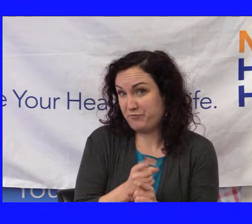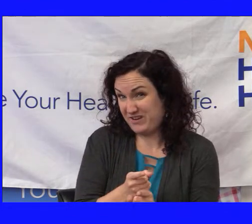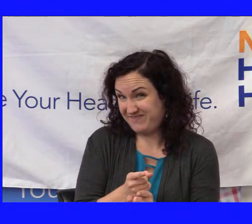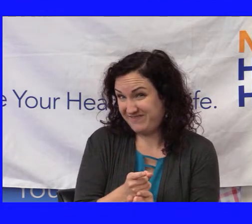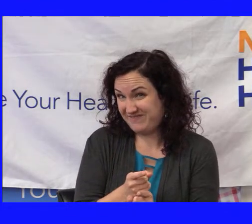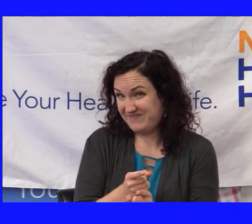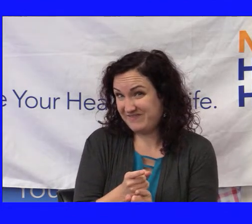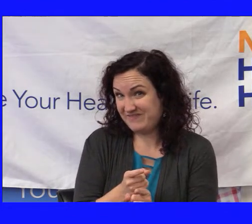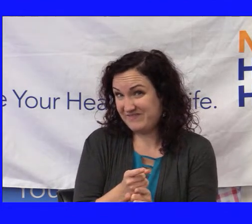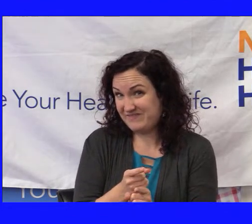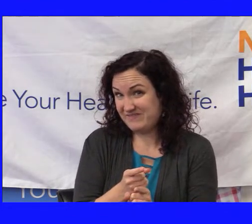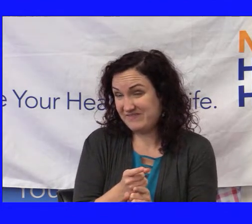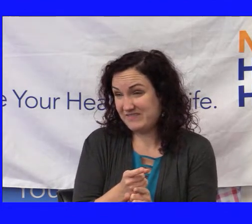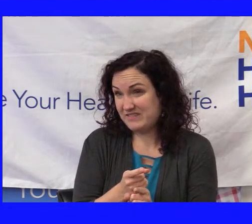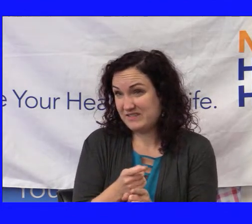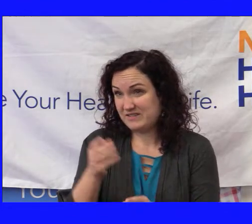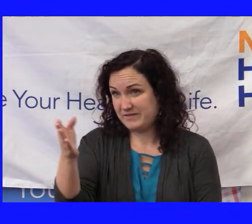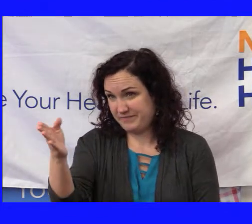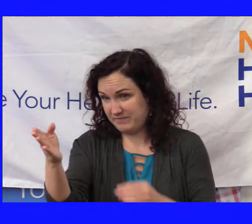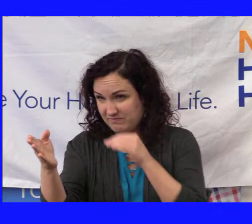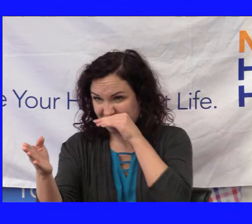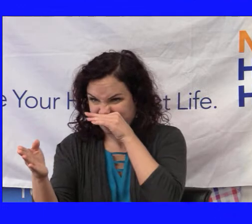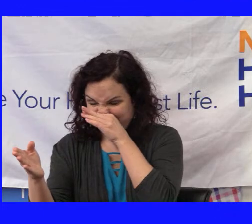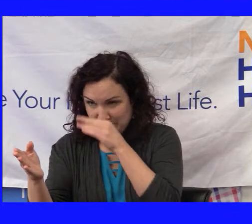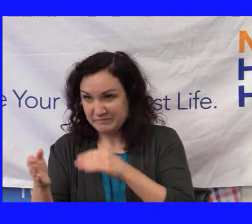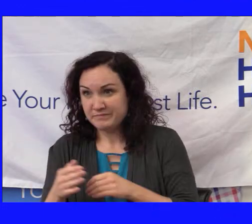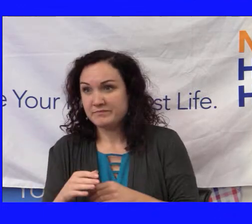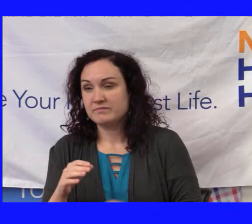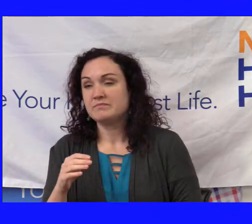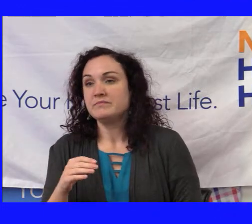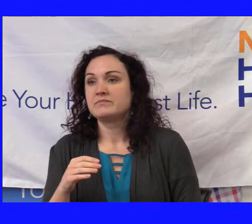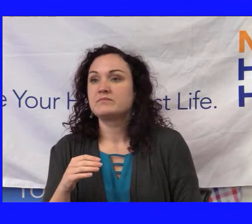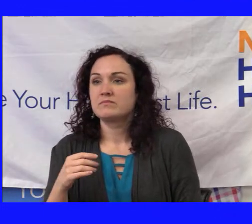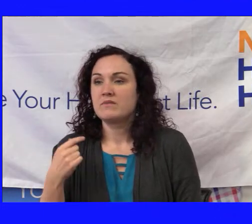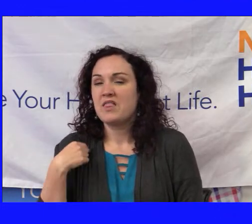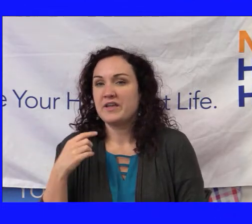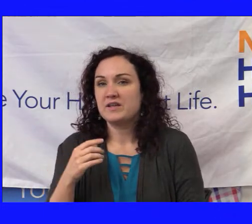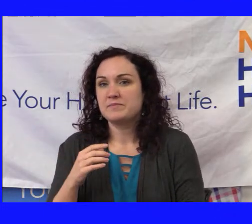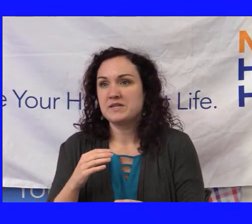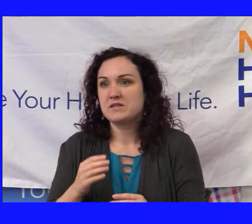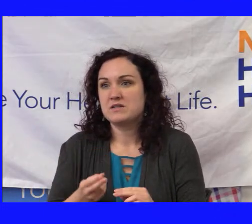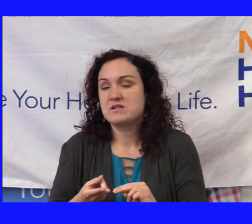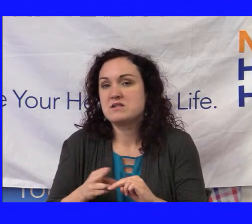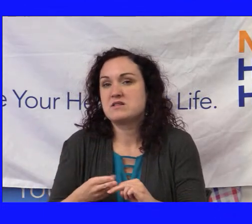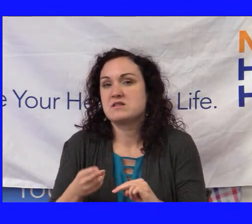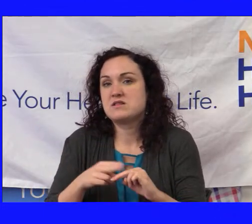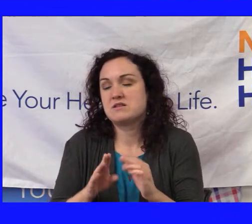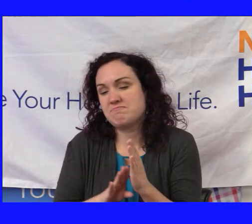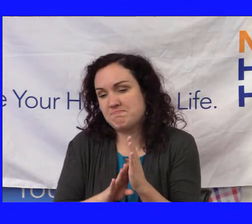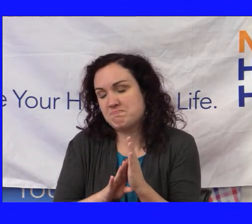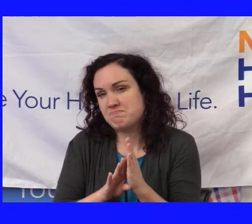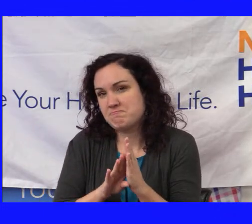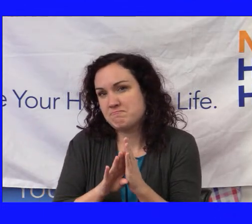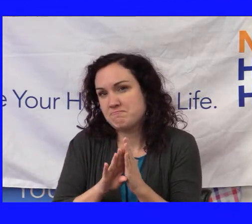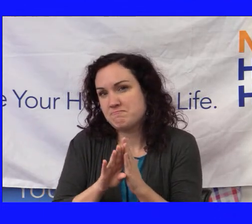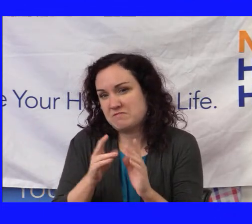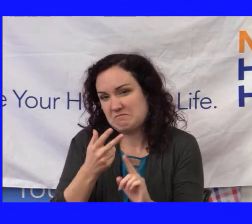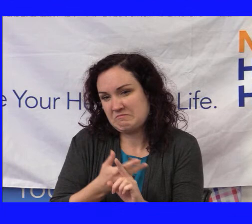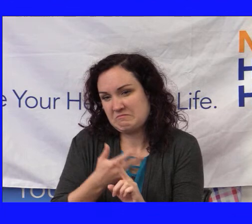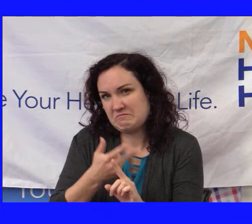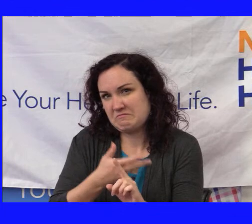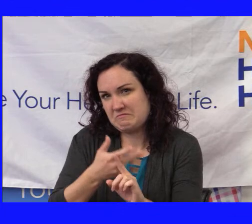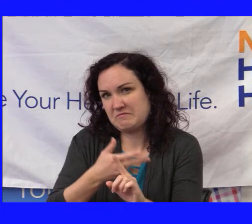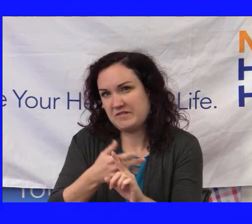or? I think it has been going up quarter over quarter really for the last